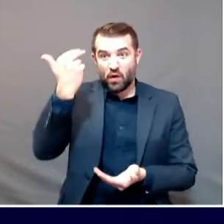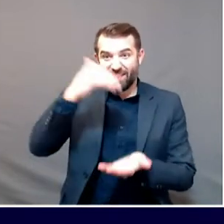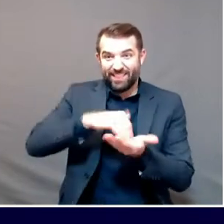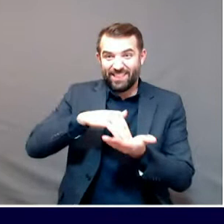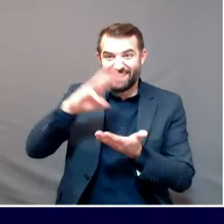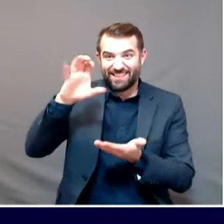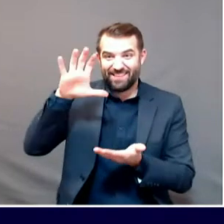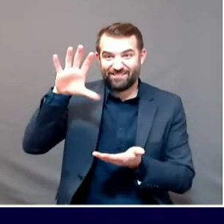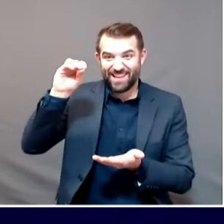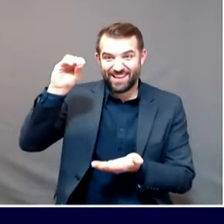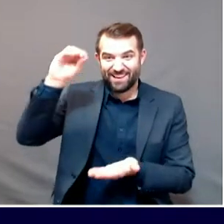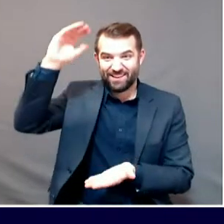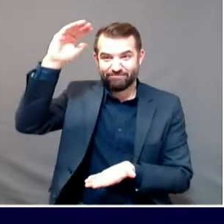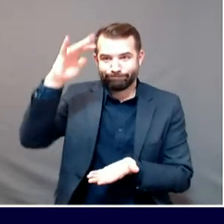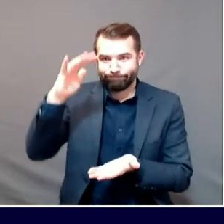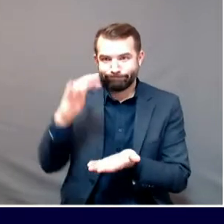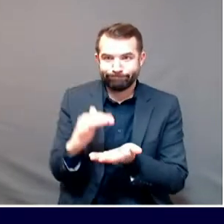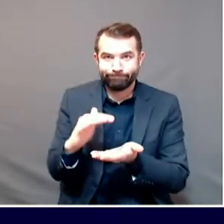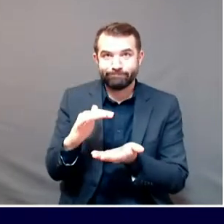13,650 down to